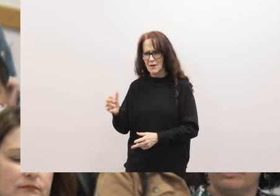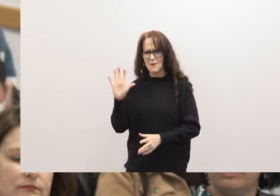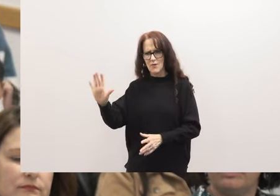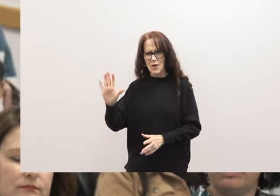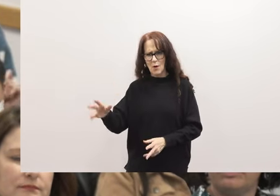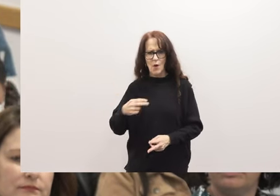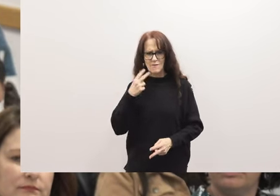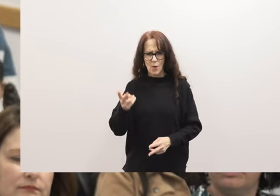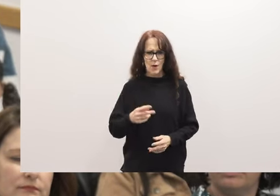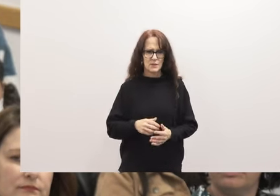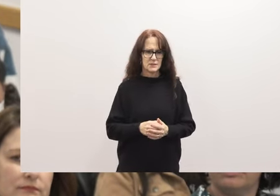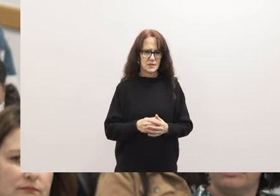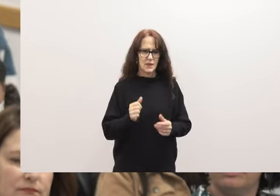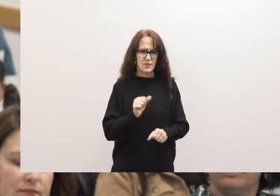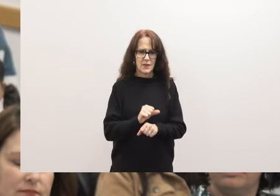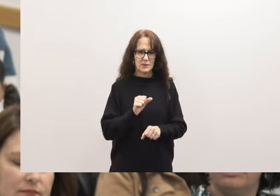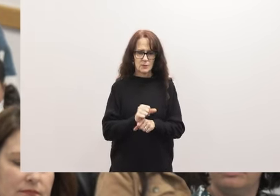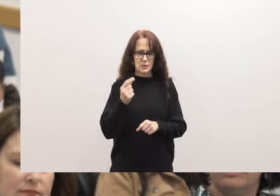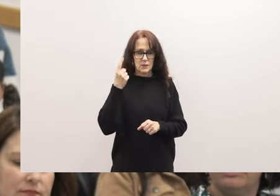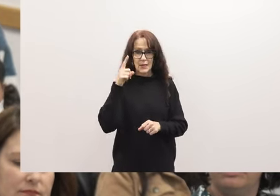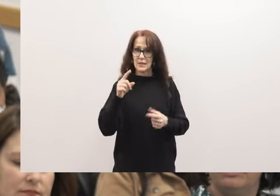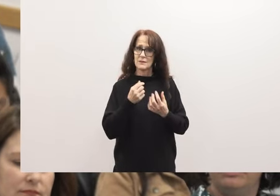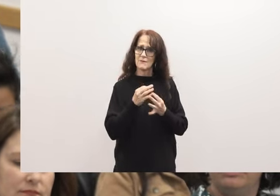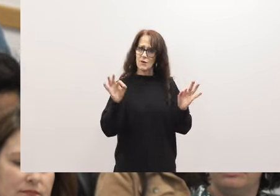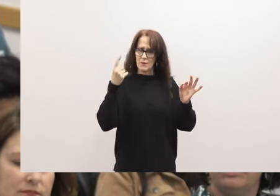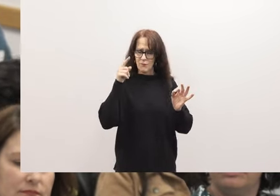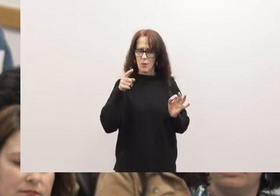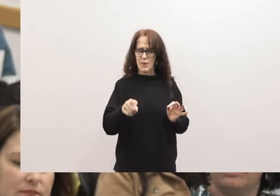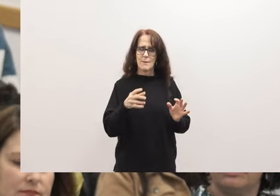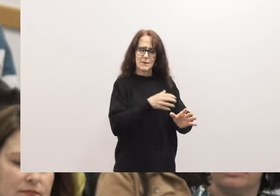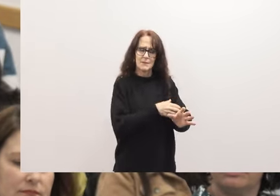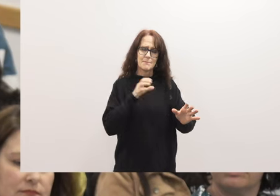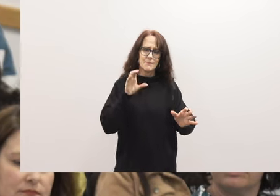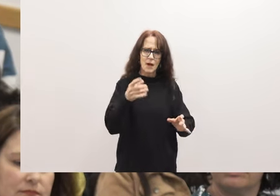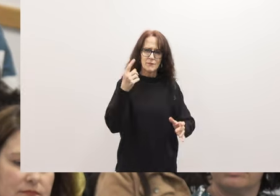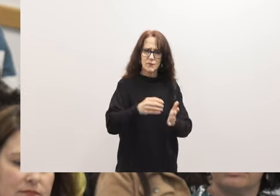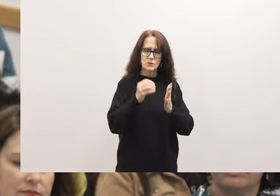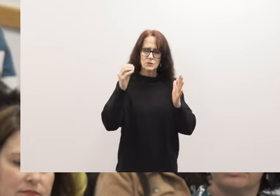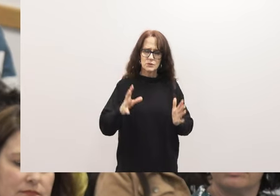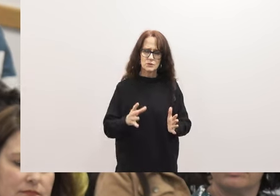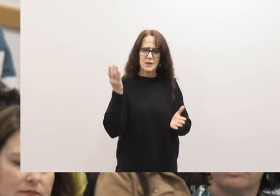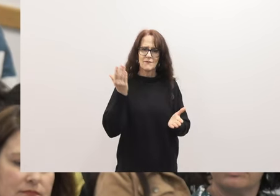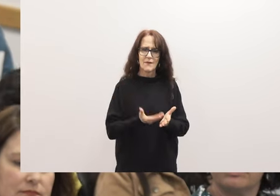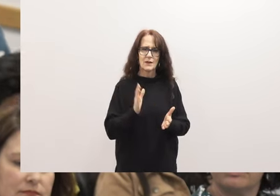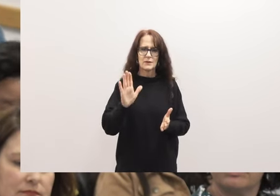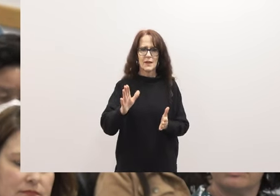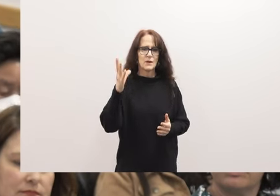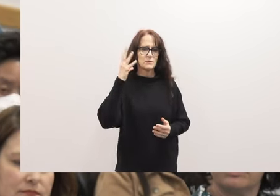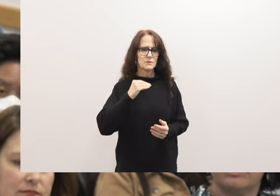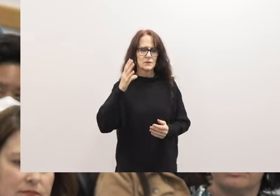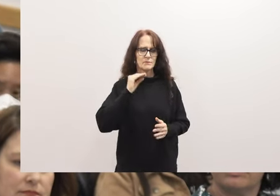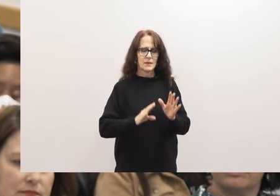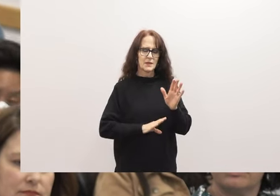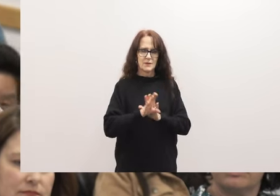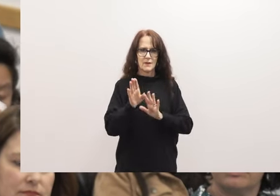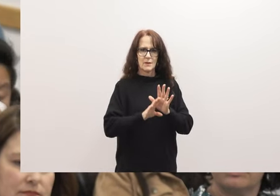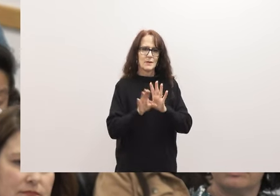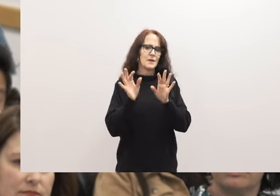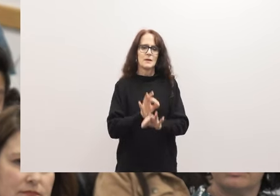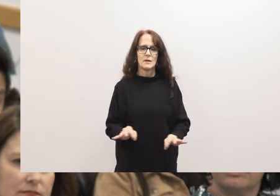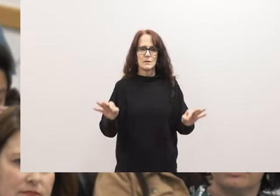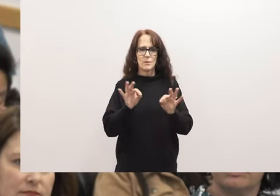this work is liberating for themselves, it's empowering for students, it validates their experiences and develops